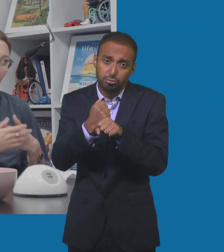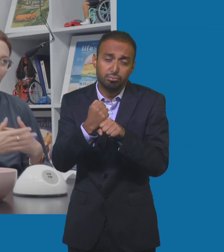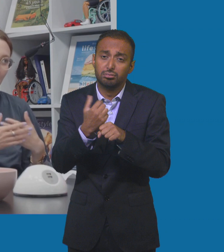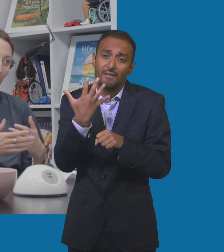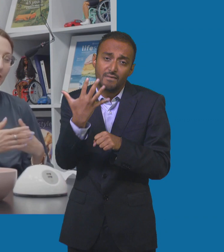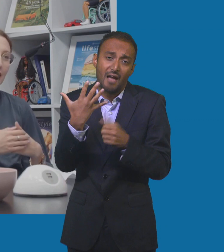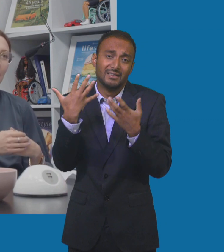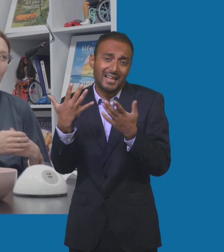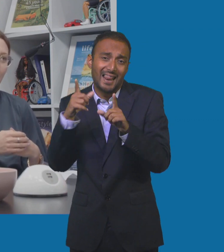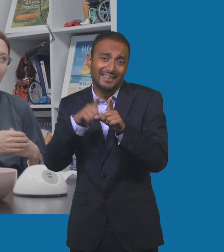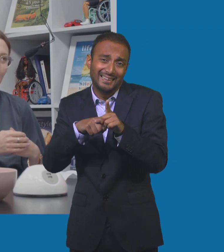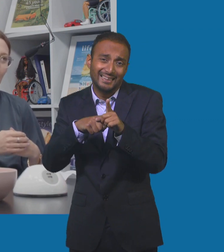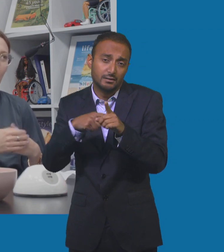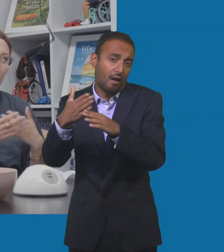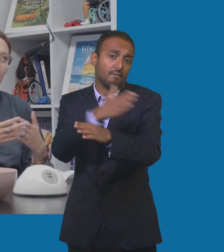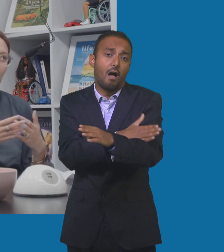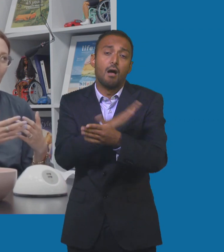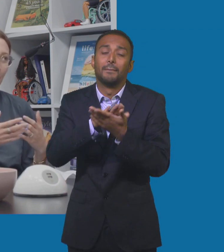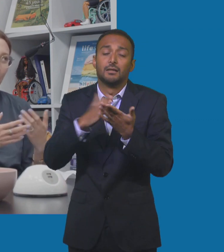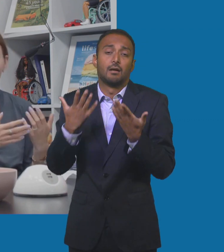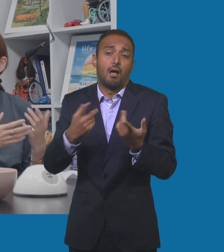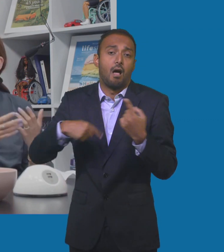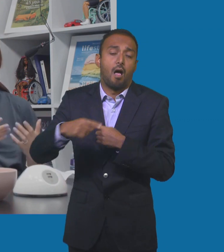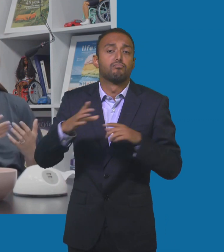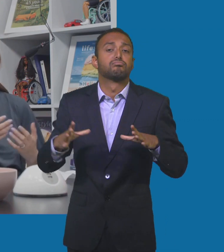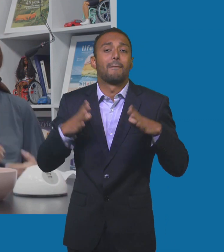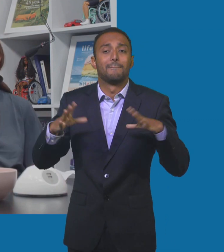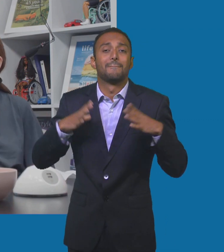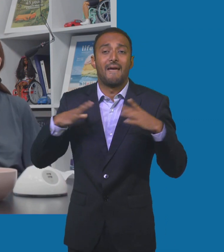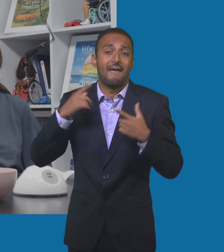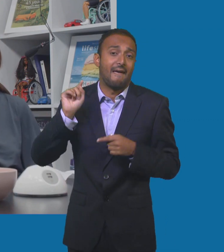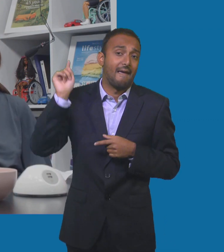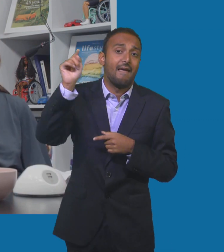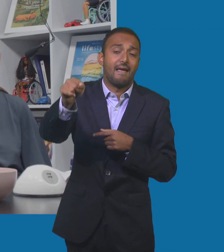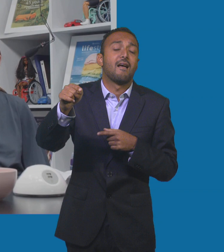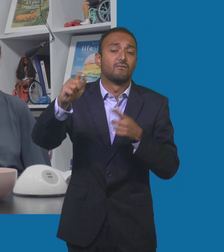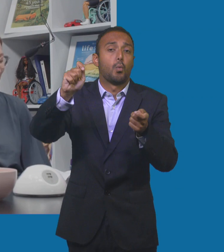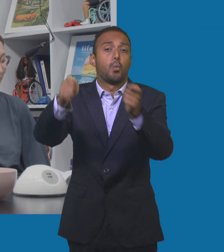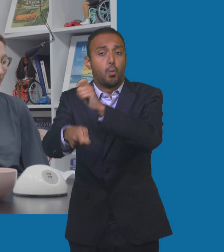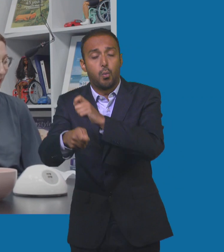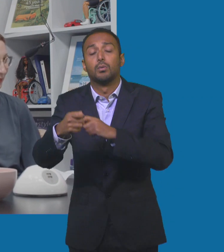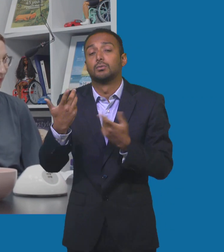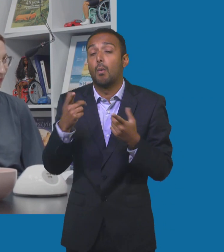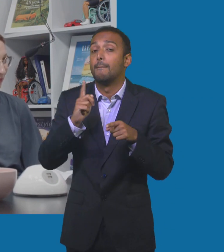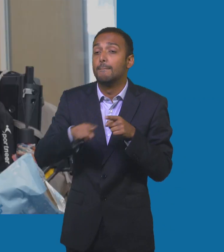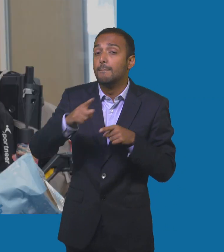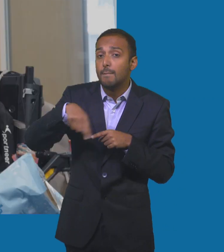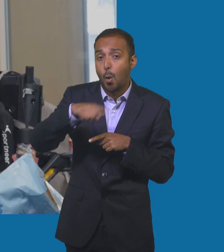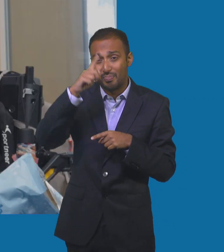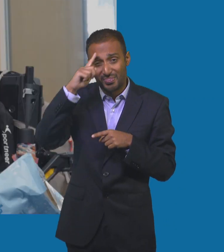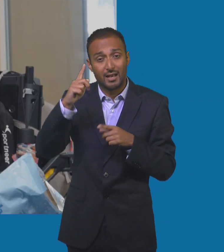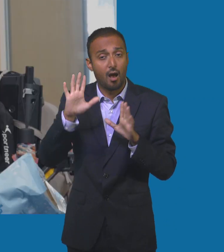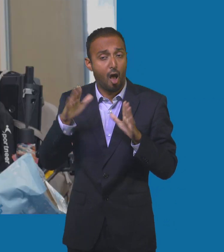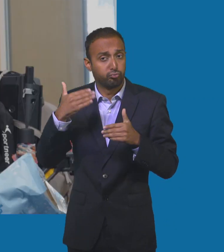for the transition right now. So I think most people think we're kind of on track, but we'll have to see how it goes. I think collectively